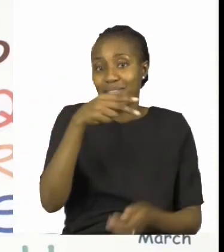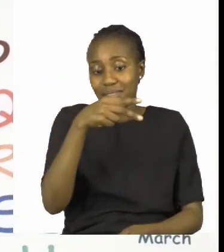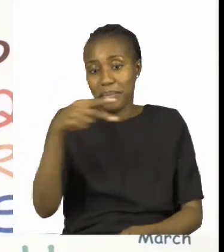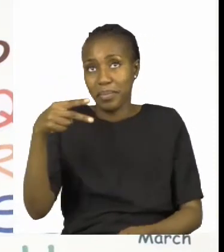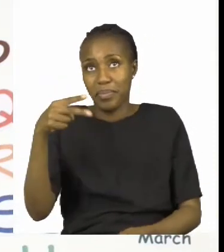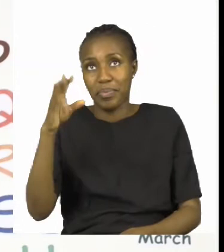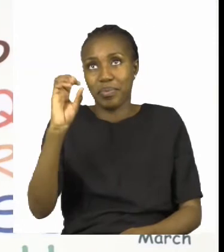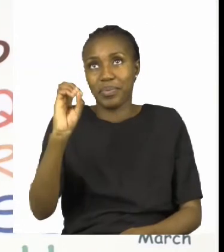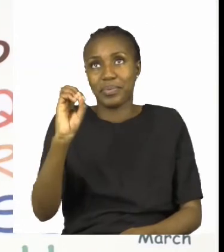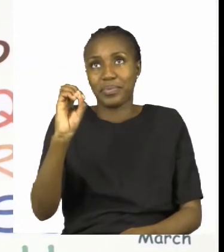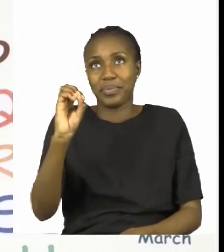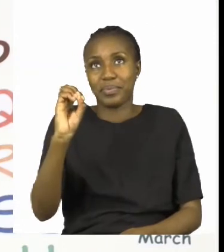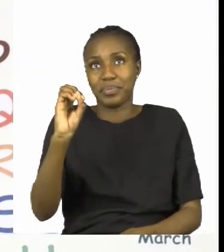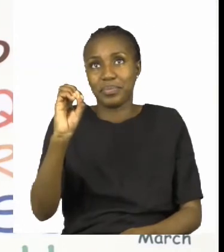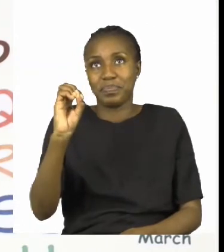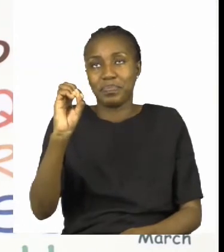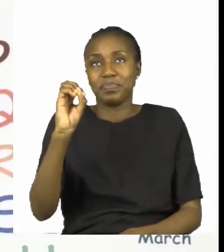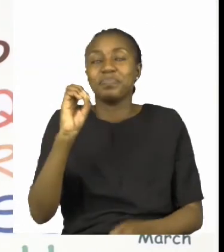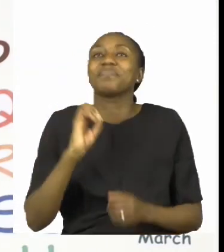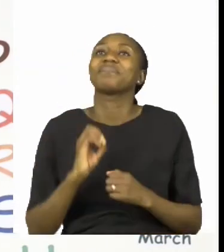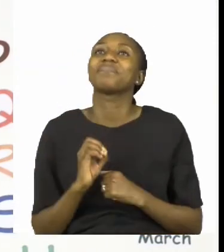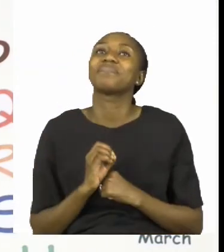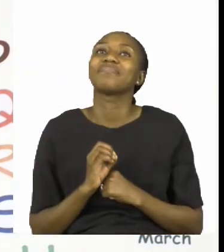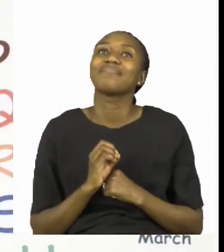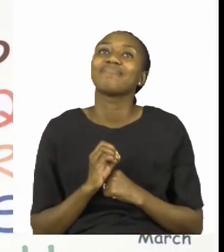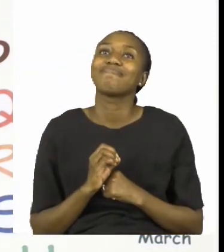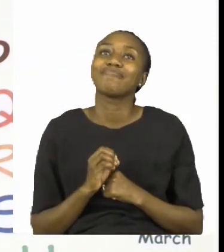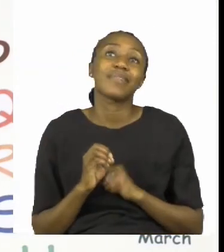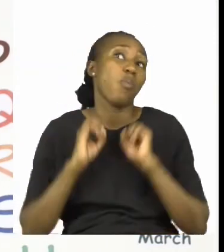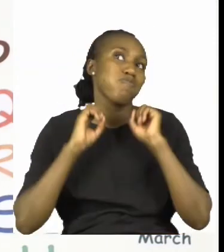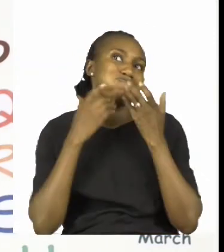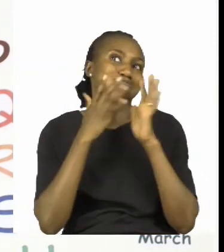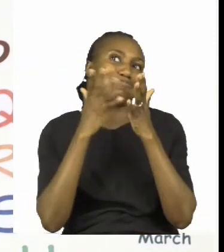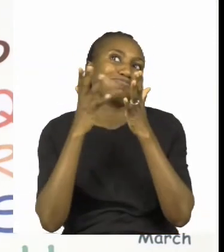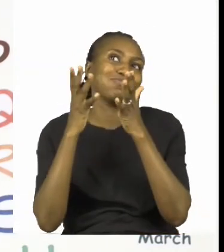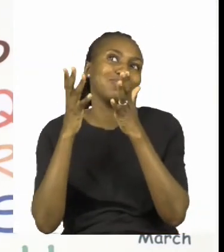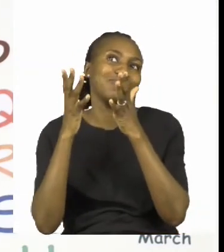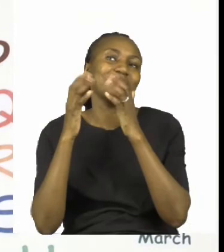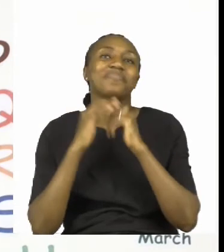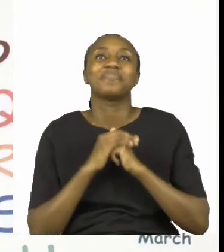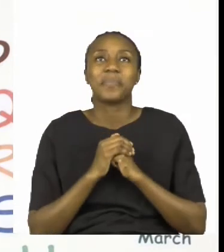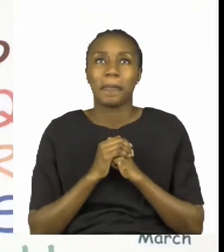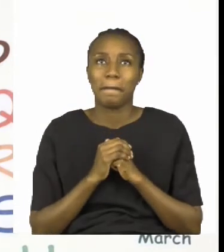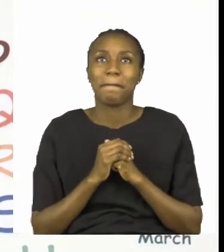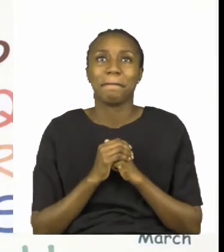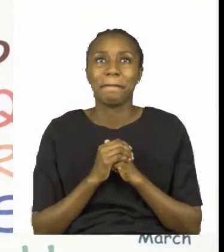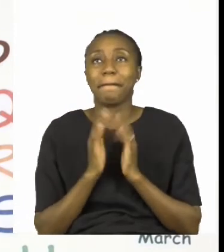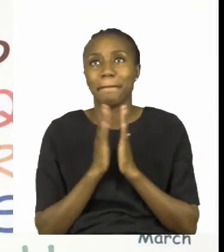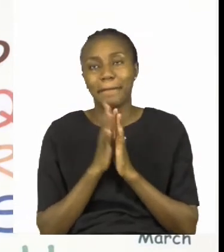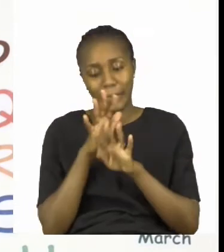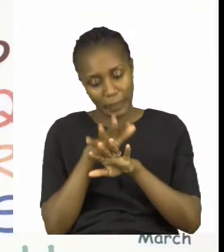2 equals 0. Well done if you got the answer before I did. So take your